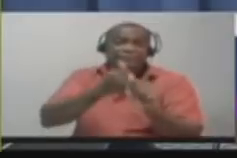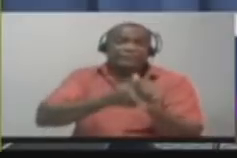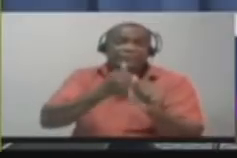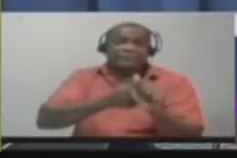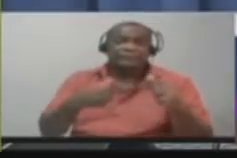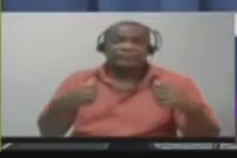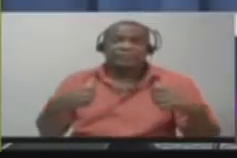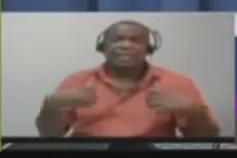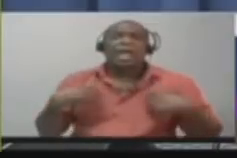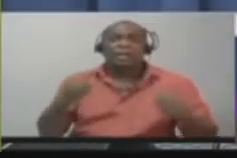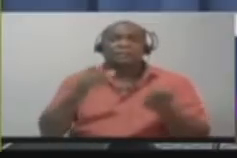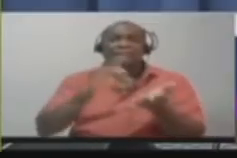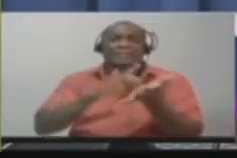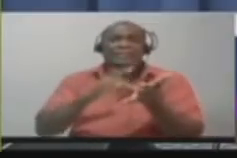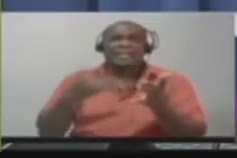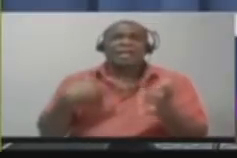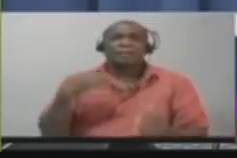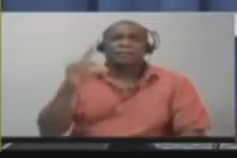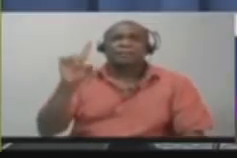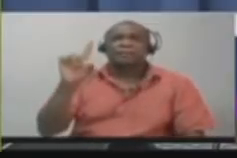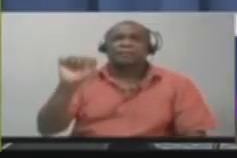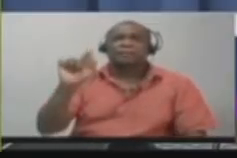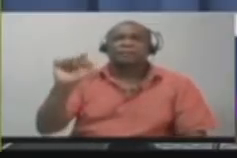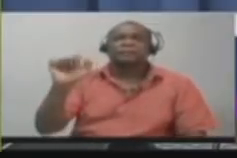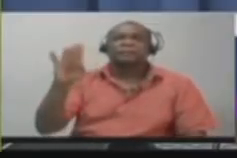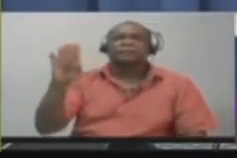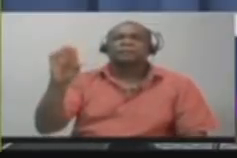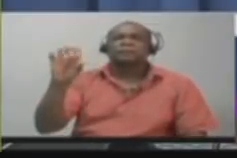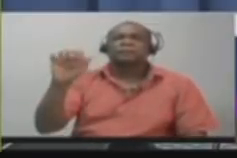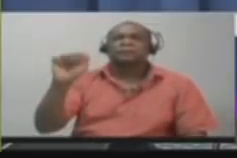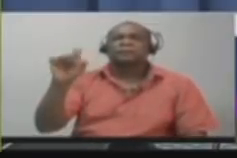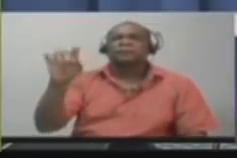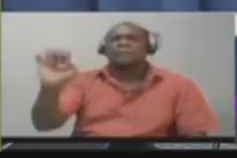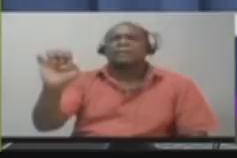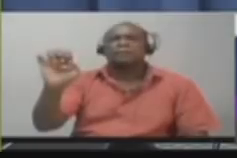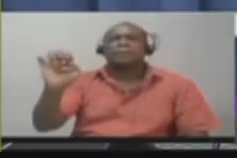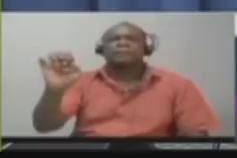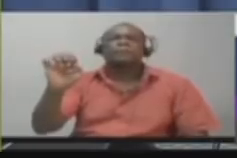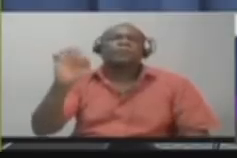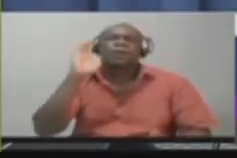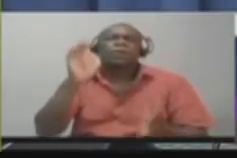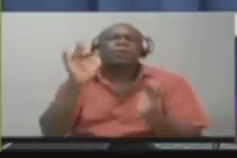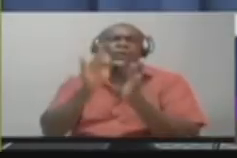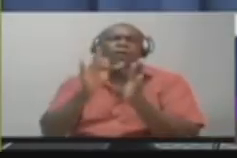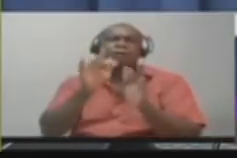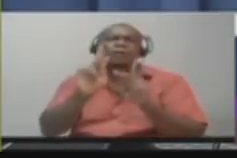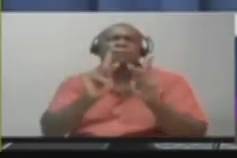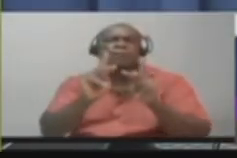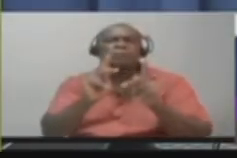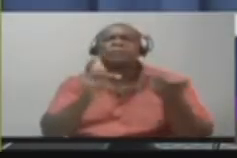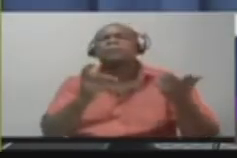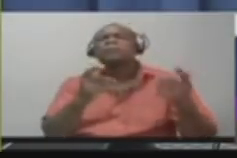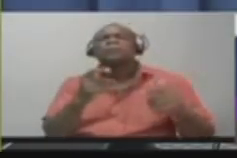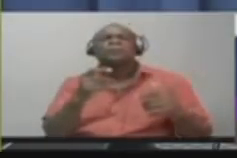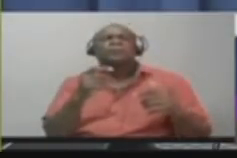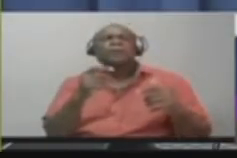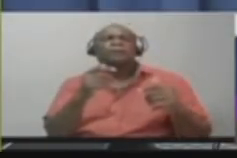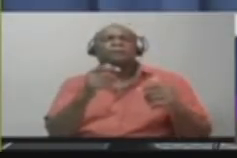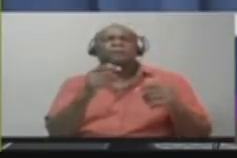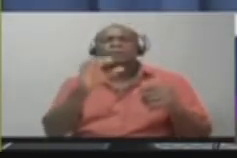their database, their different clinics and so on, whether it's an NCD clinic, an asthma clinic, whatever, foot